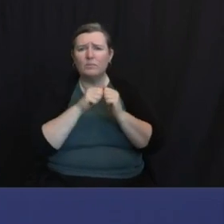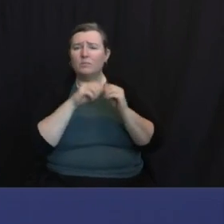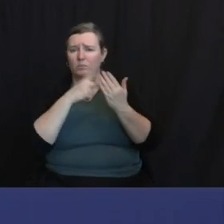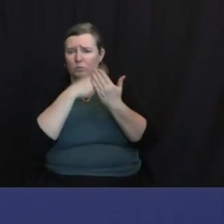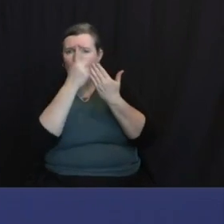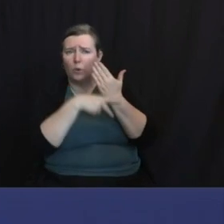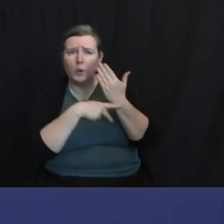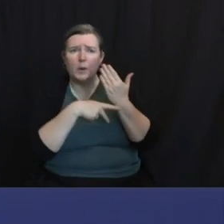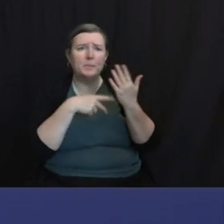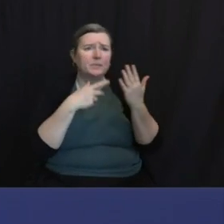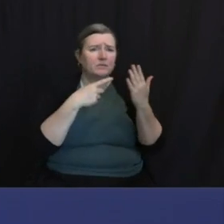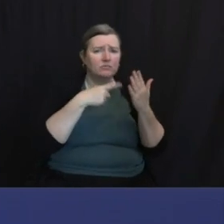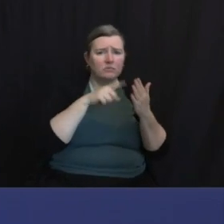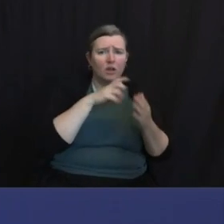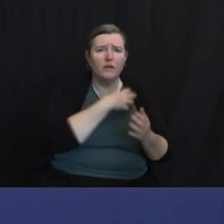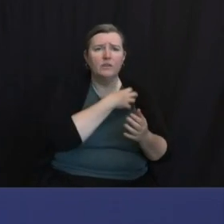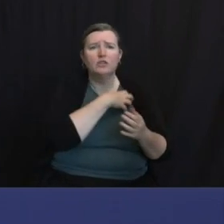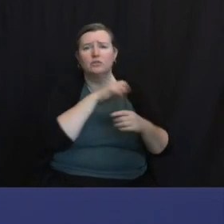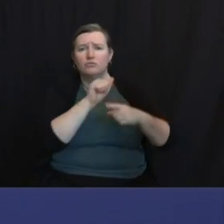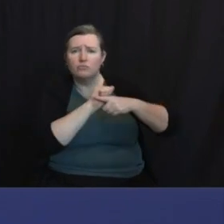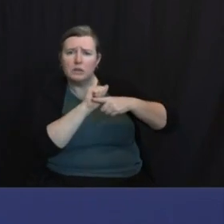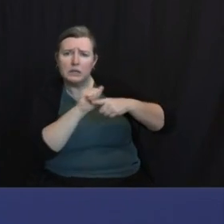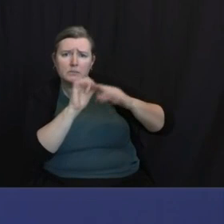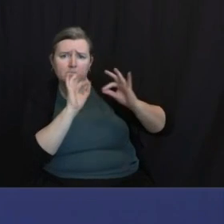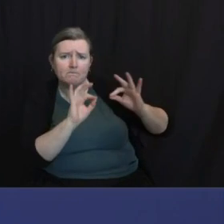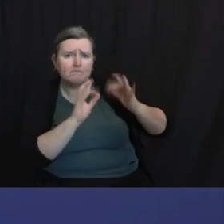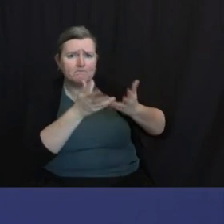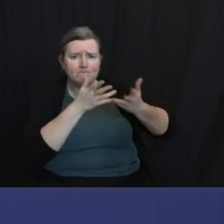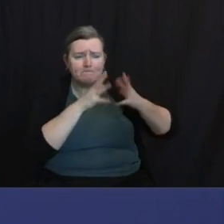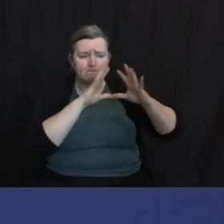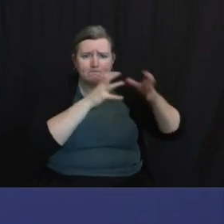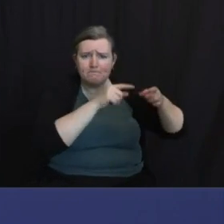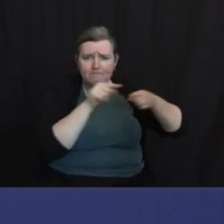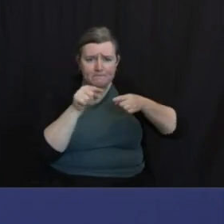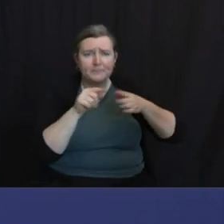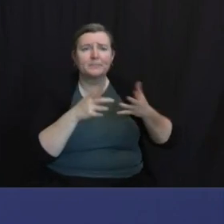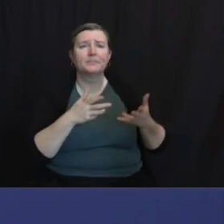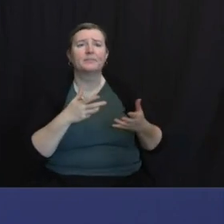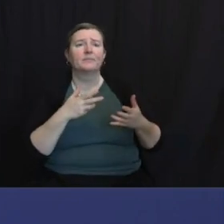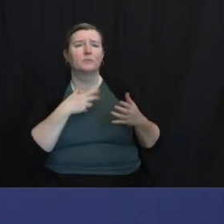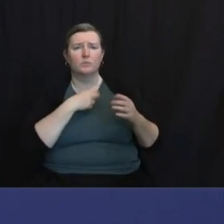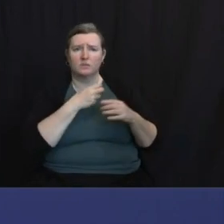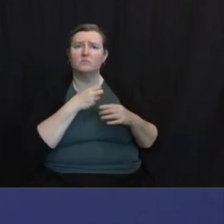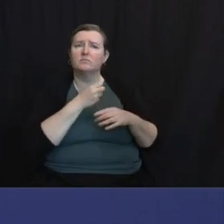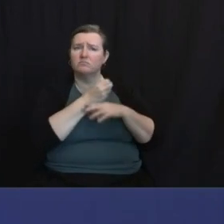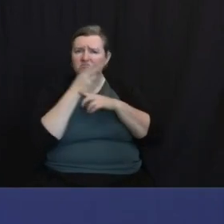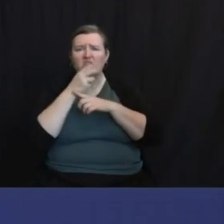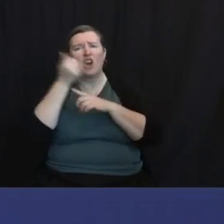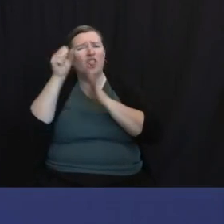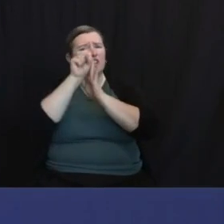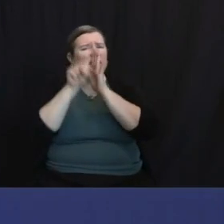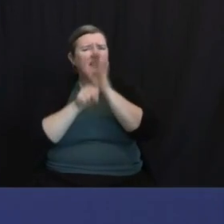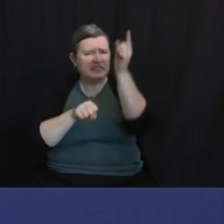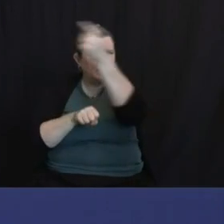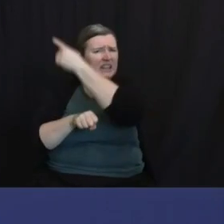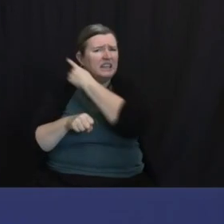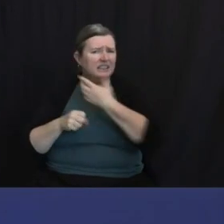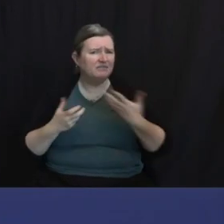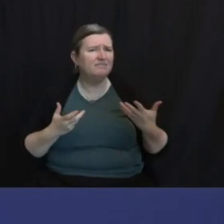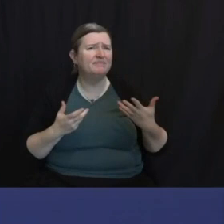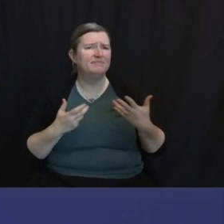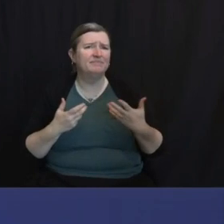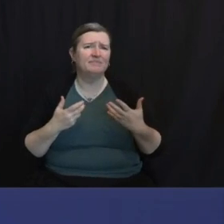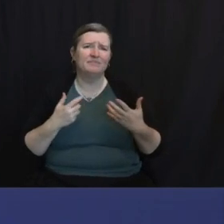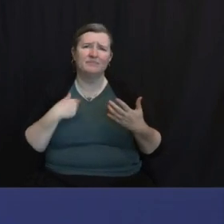not one but two classes. They stand out relative to any other state in the nation, and it's another reason why it's the #1 state